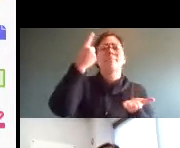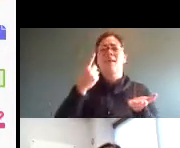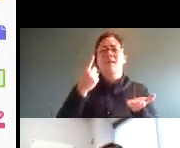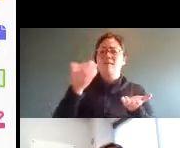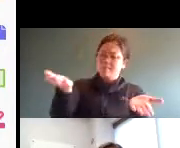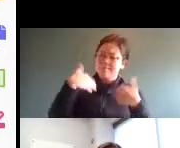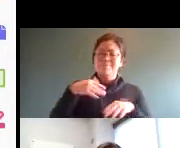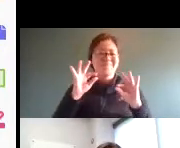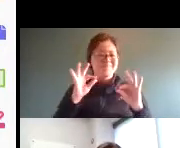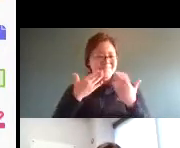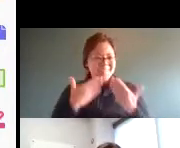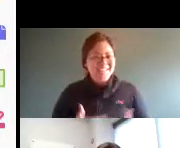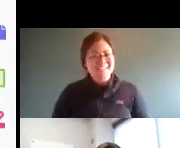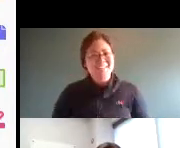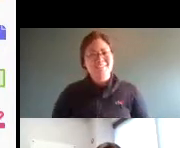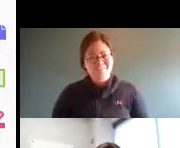Thank you.